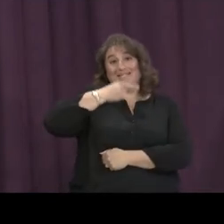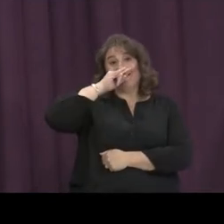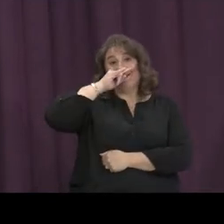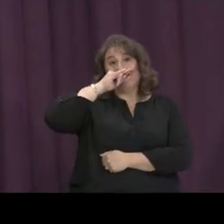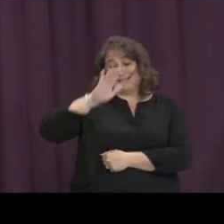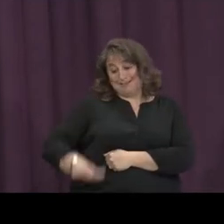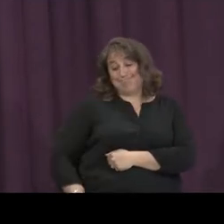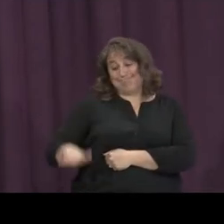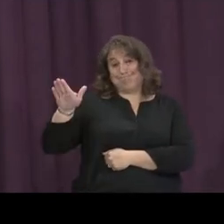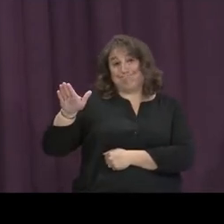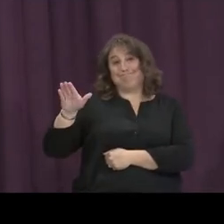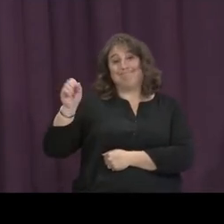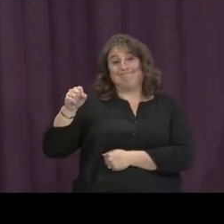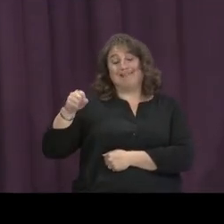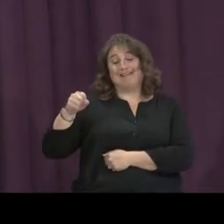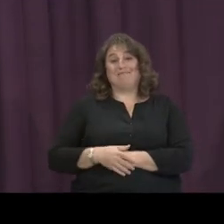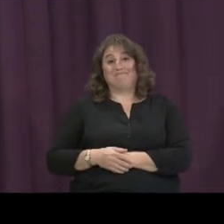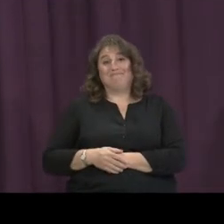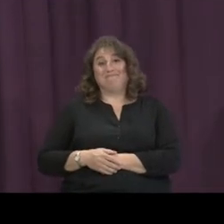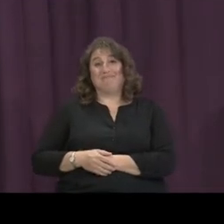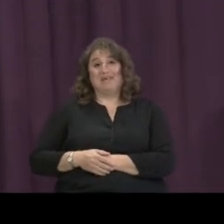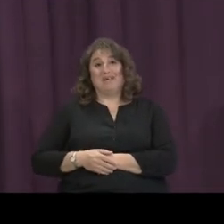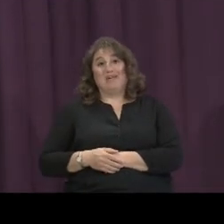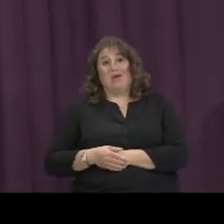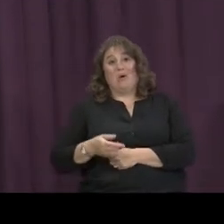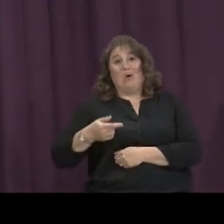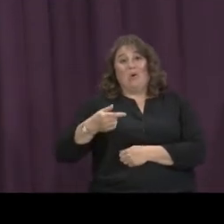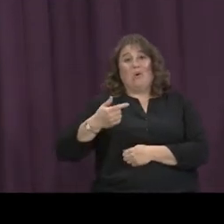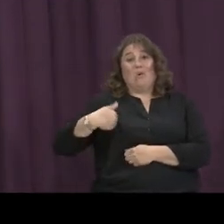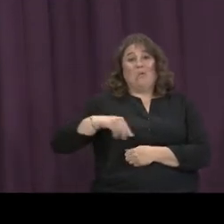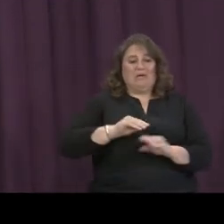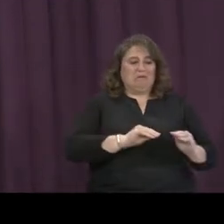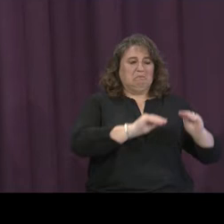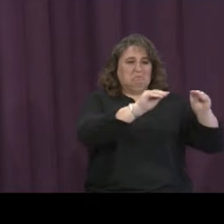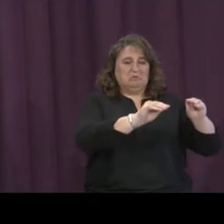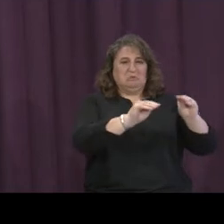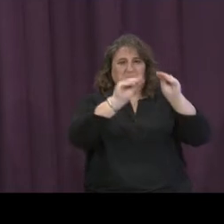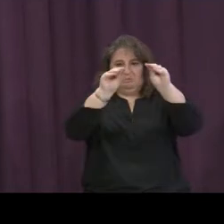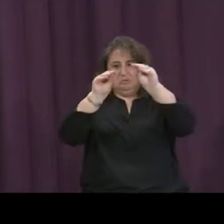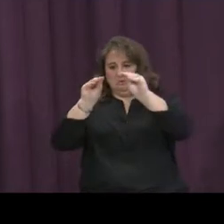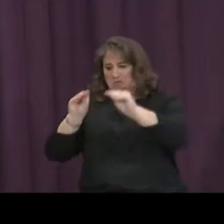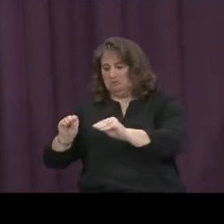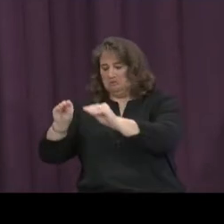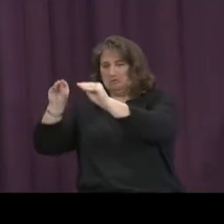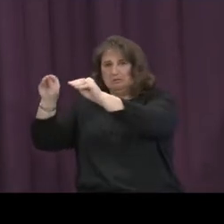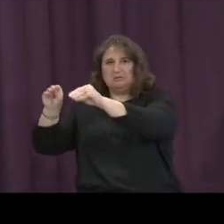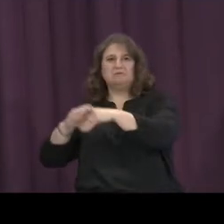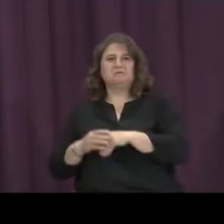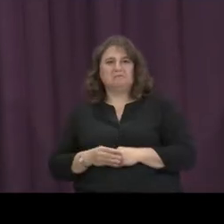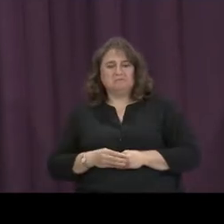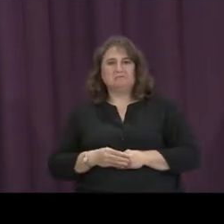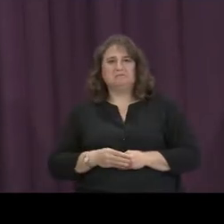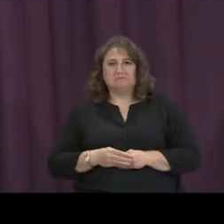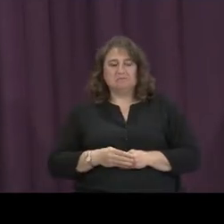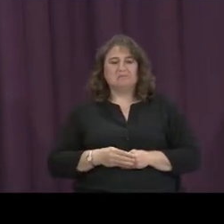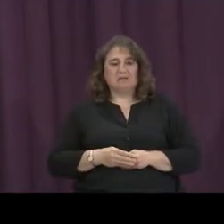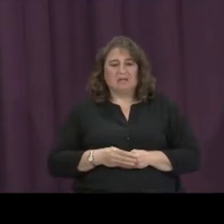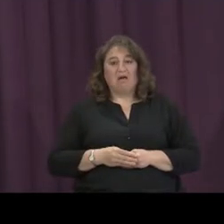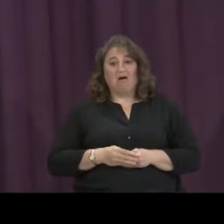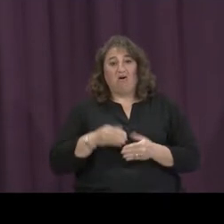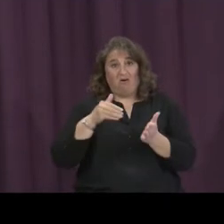And we, you know, we stationed, we got stationed to a lot of places. And we got moved around quite a bit.